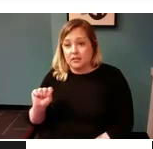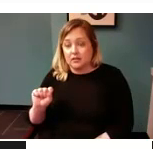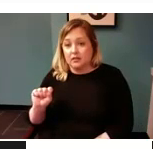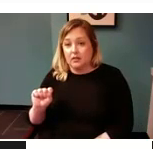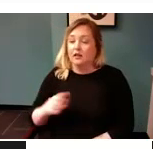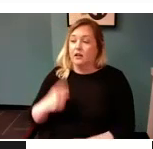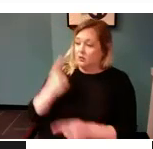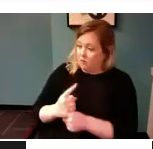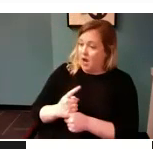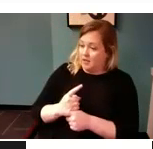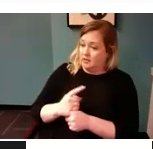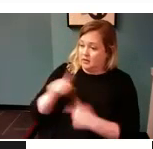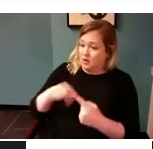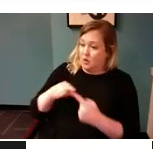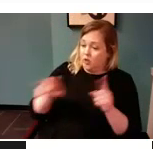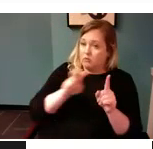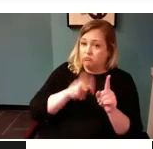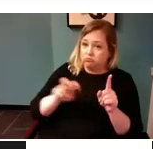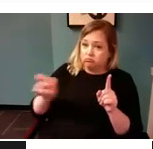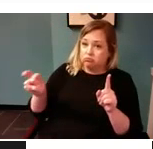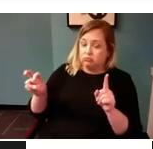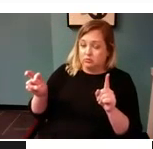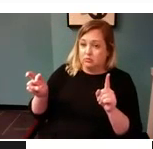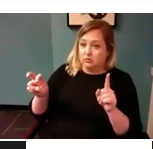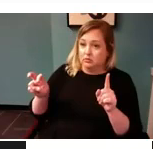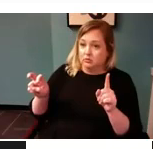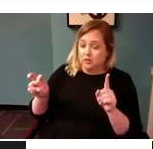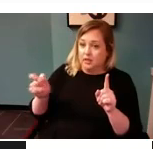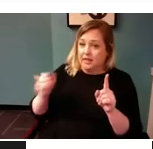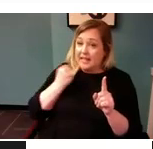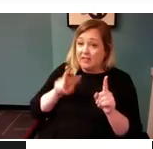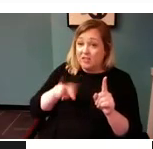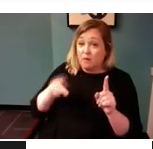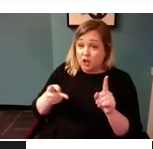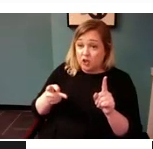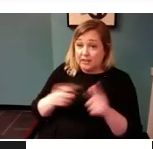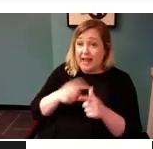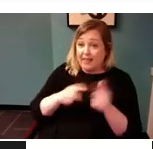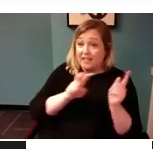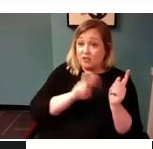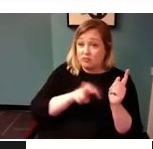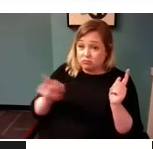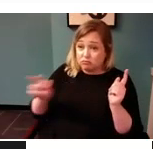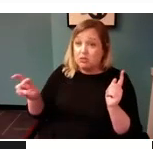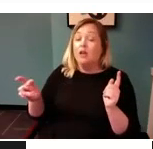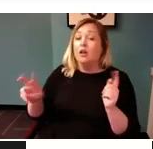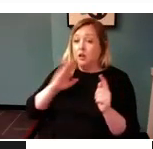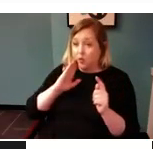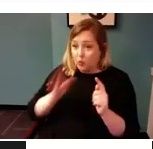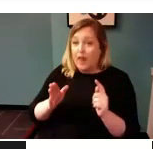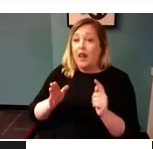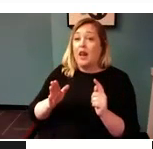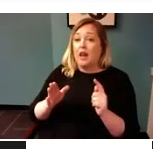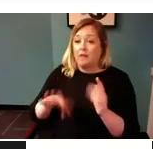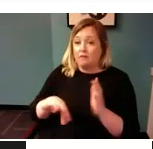then we would find the original topological order. Yes, because in the original graph, the thing that was the sink, we wanted to start from